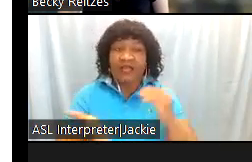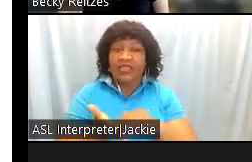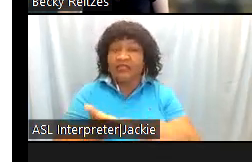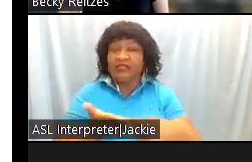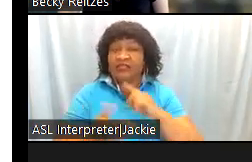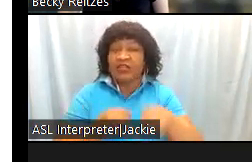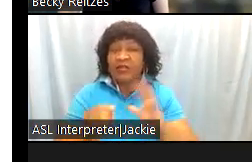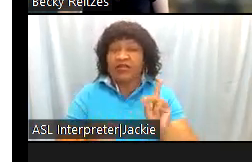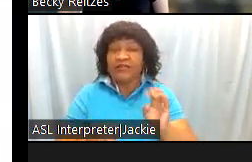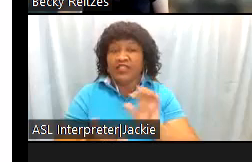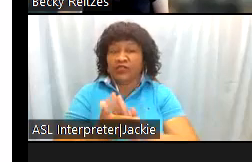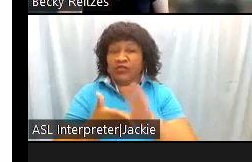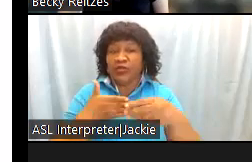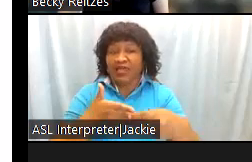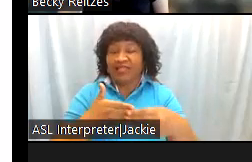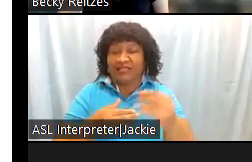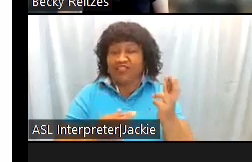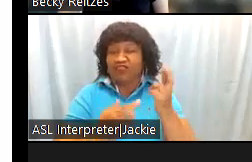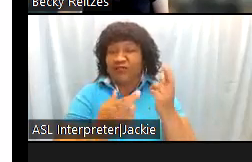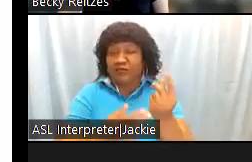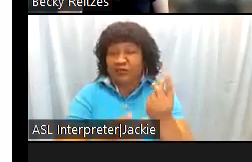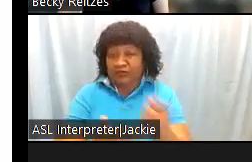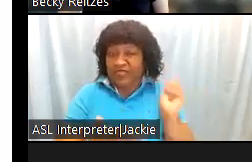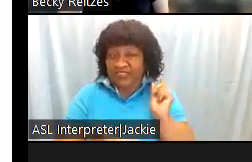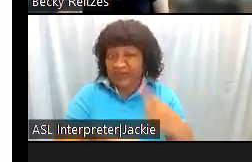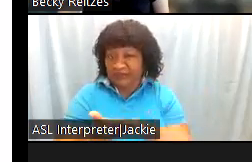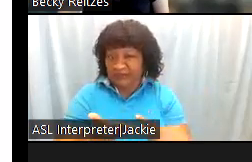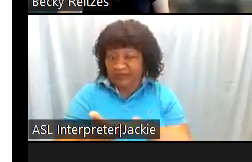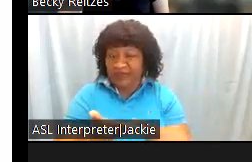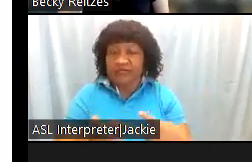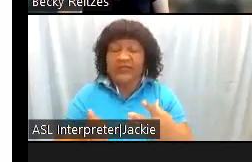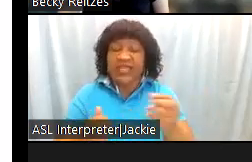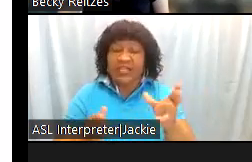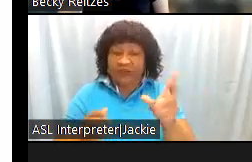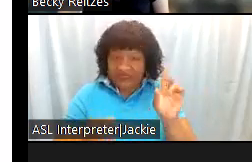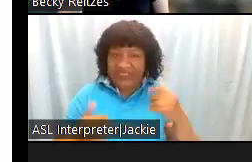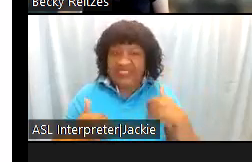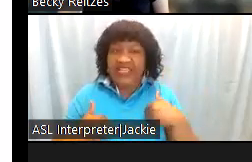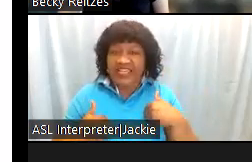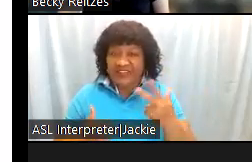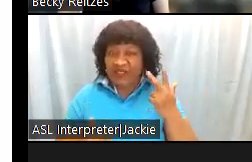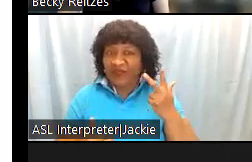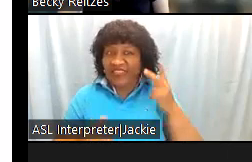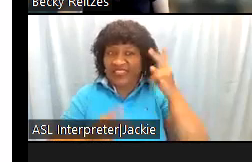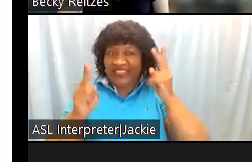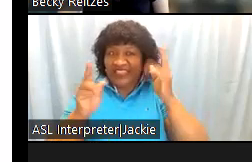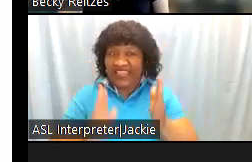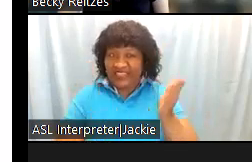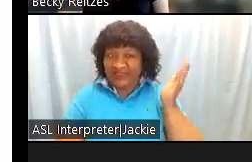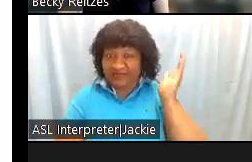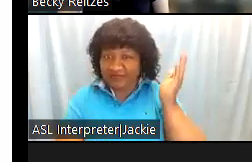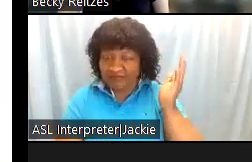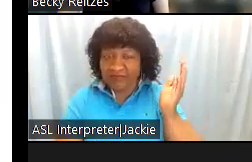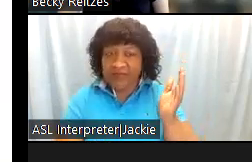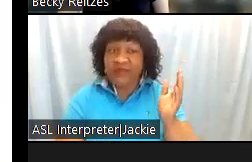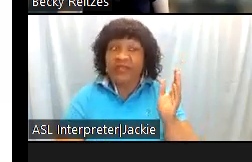and recommendations last week, and we had 3 lovely guests. And then since